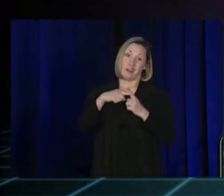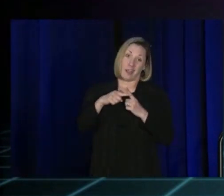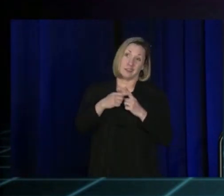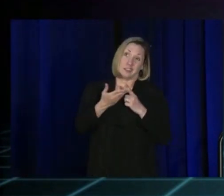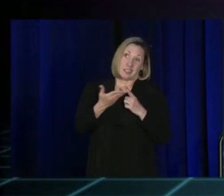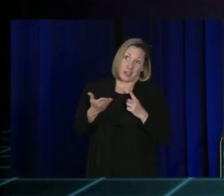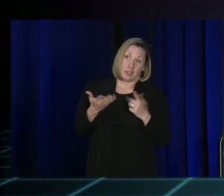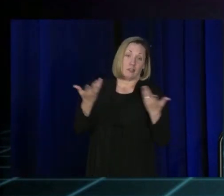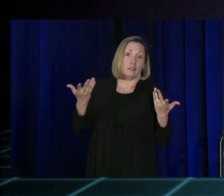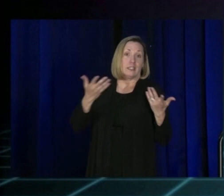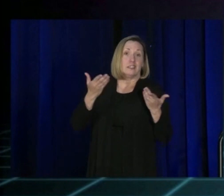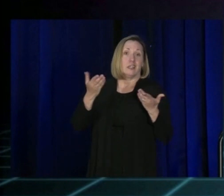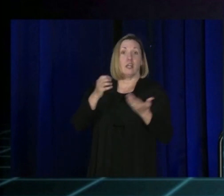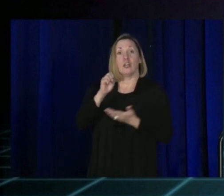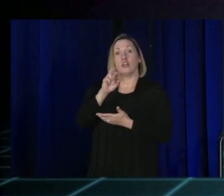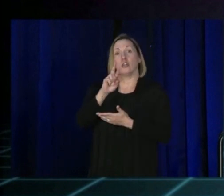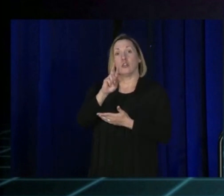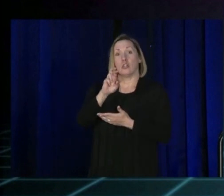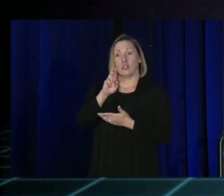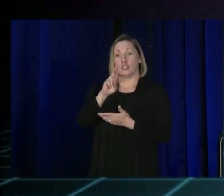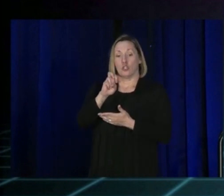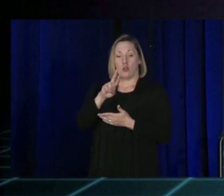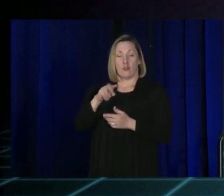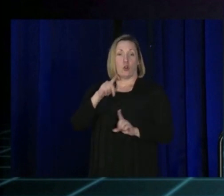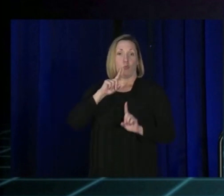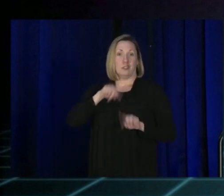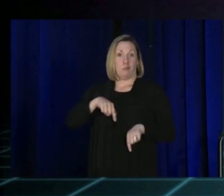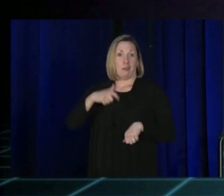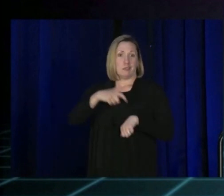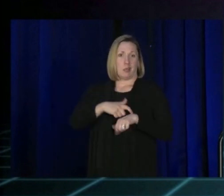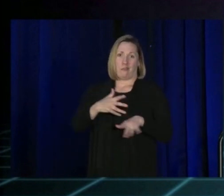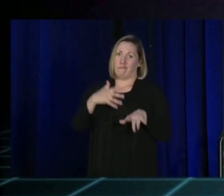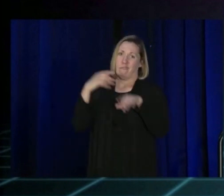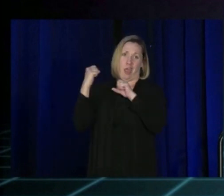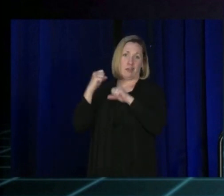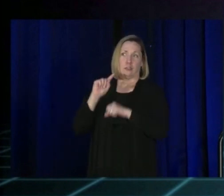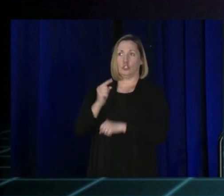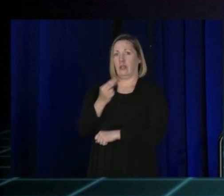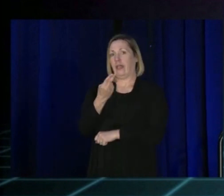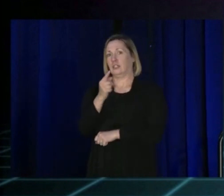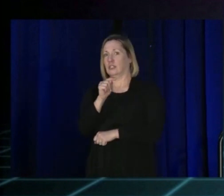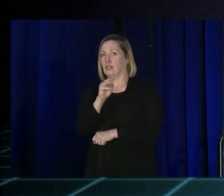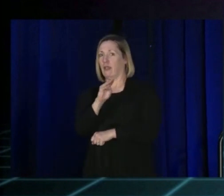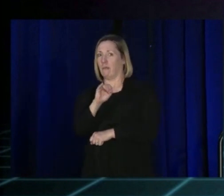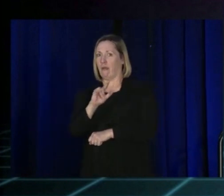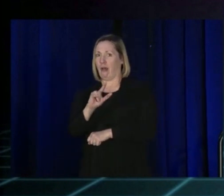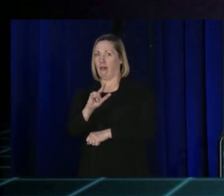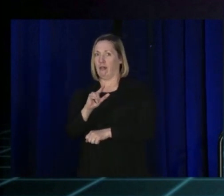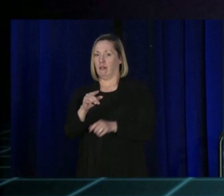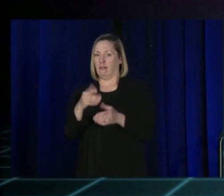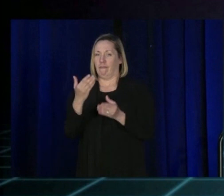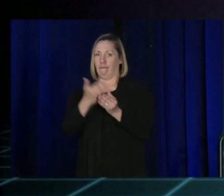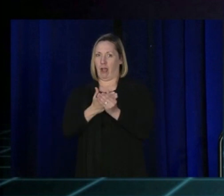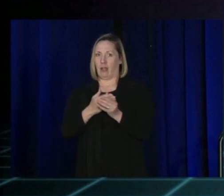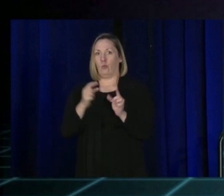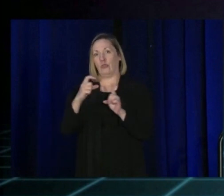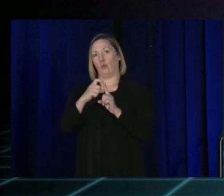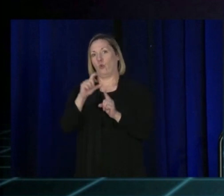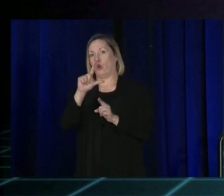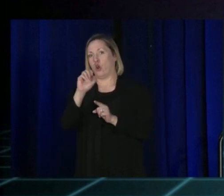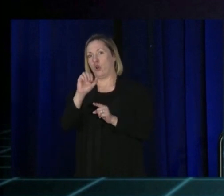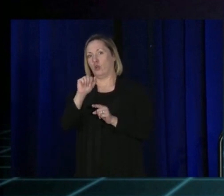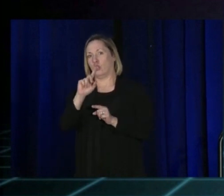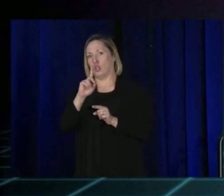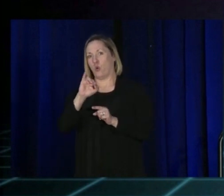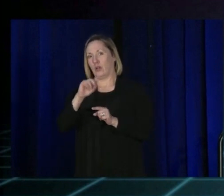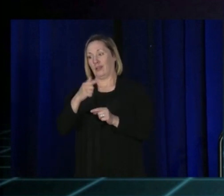server response time is really fast because all it is just an HTML file with the name word loading. So here, it took 8